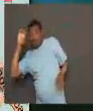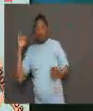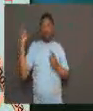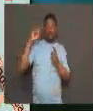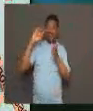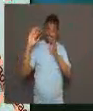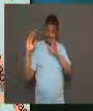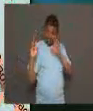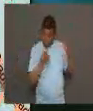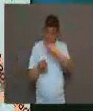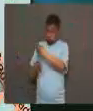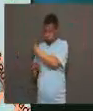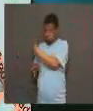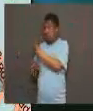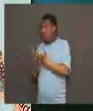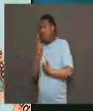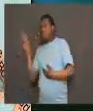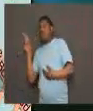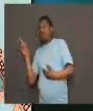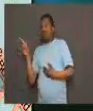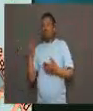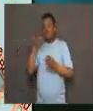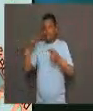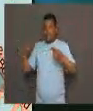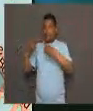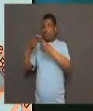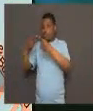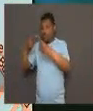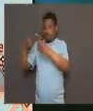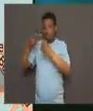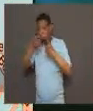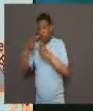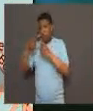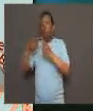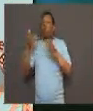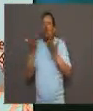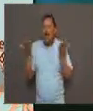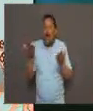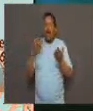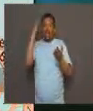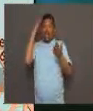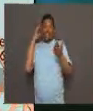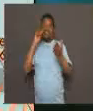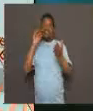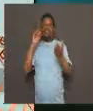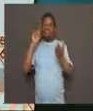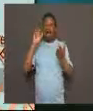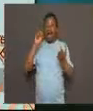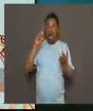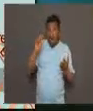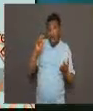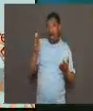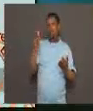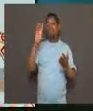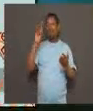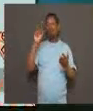southeast. Turn right at the intersection where Ras